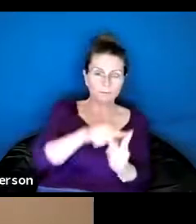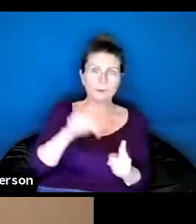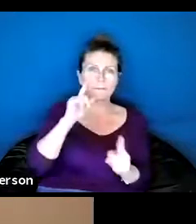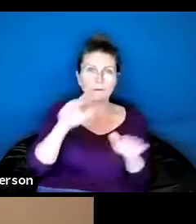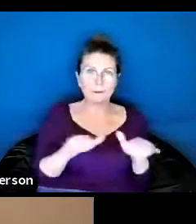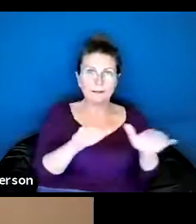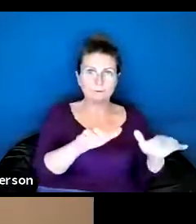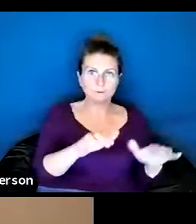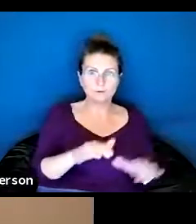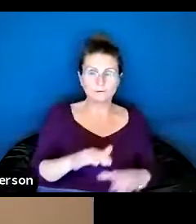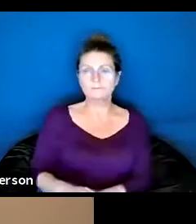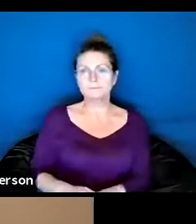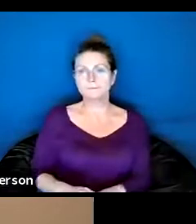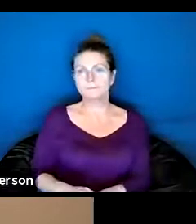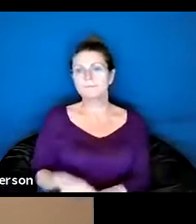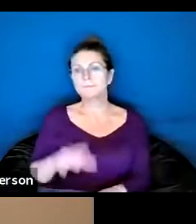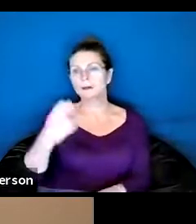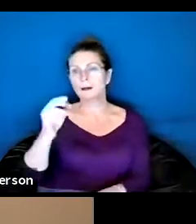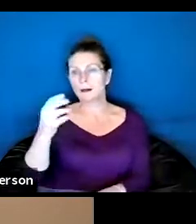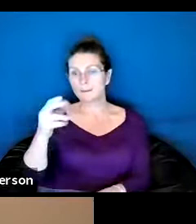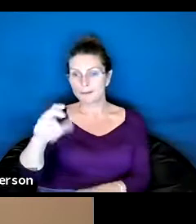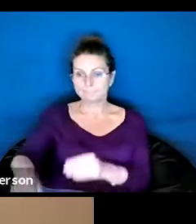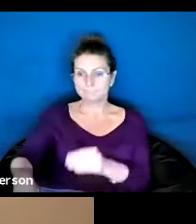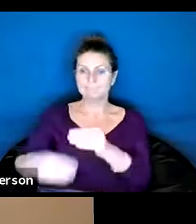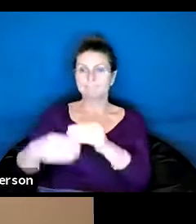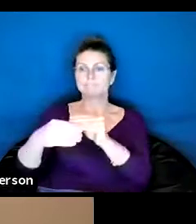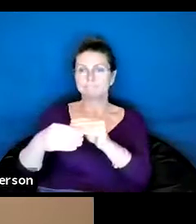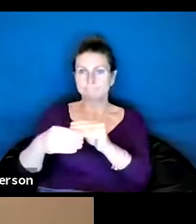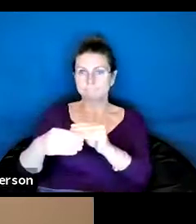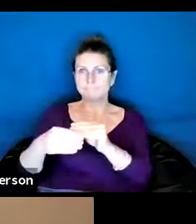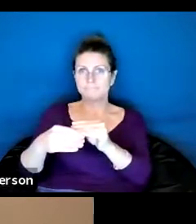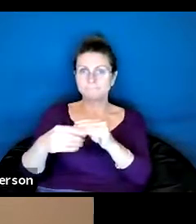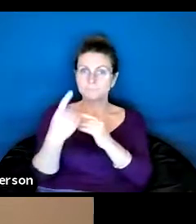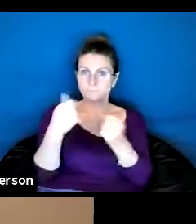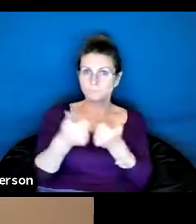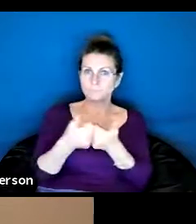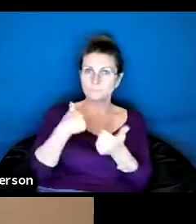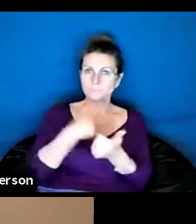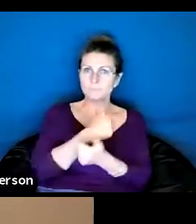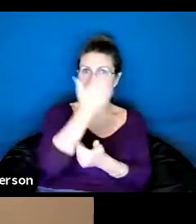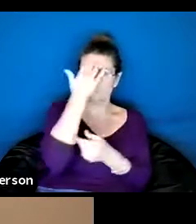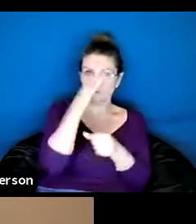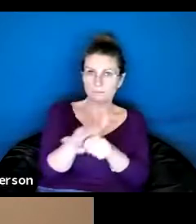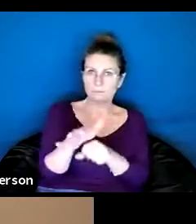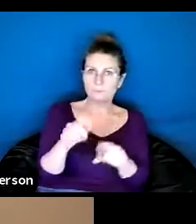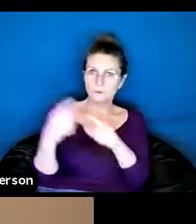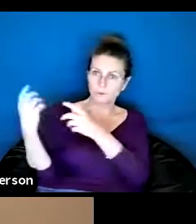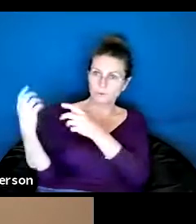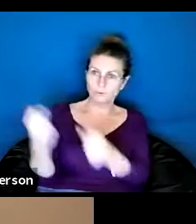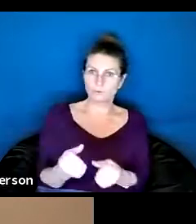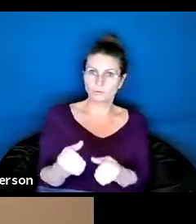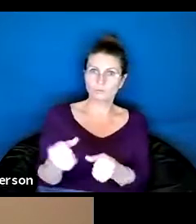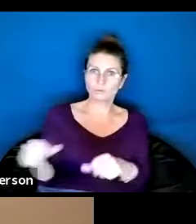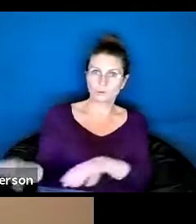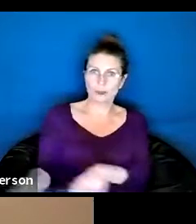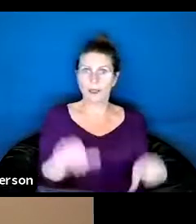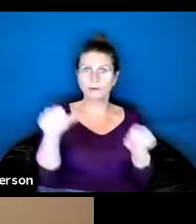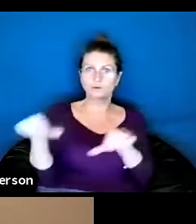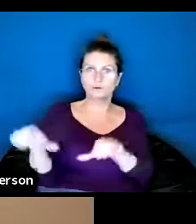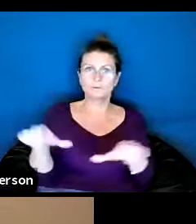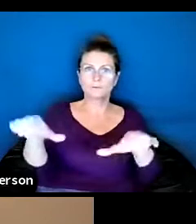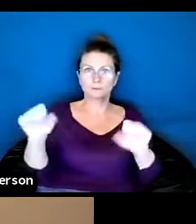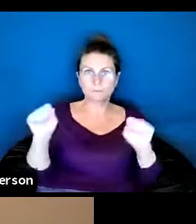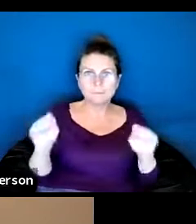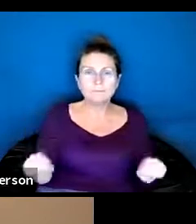just briefly add that I think this is one of those challenges where we already know enough to take bold action, but for which we need